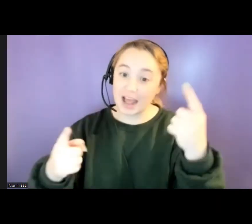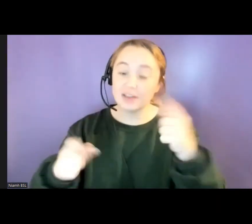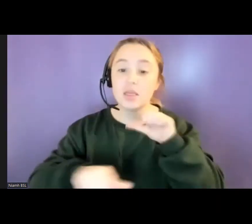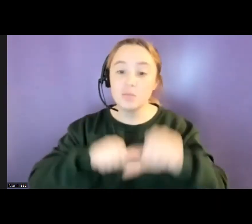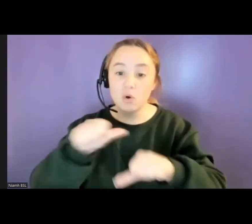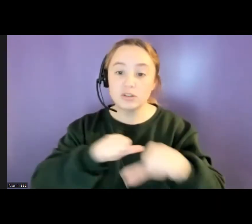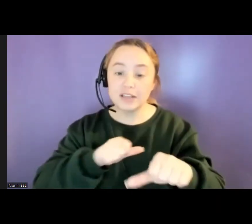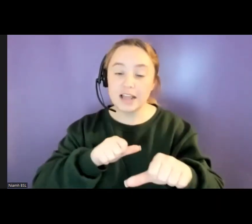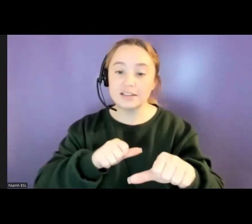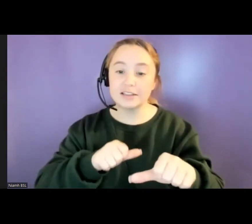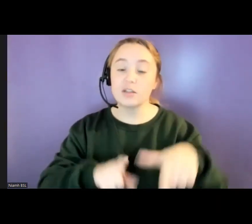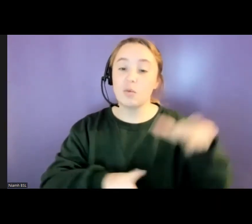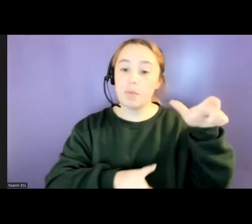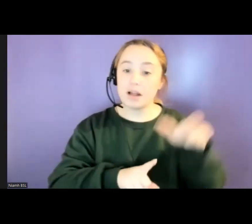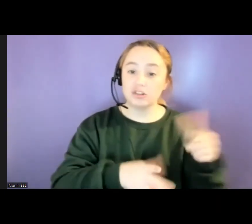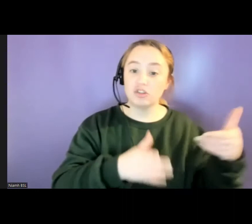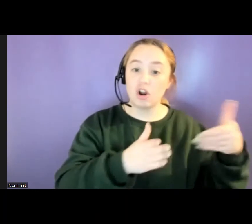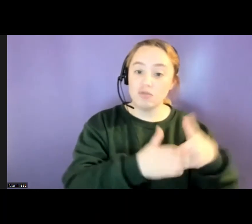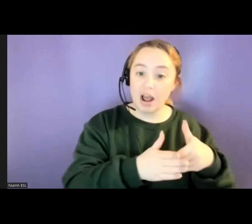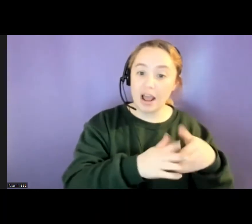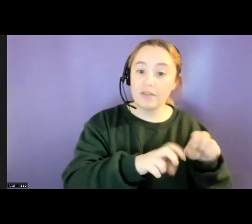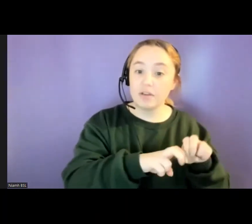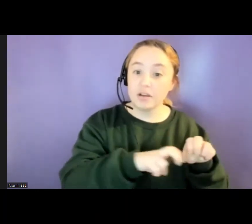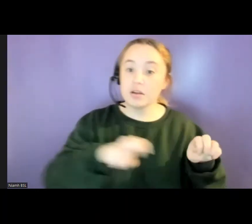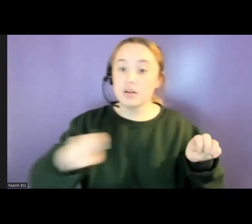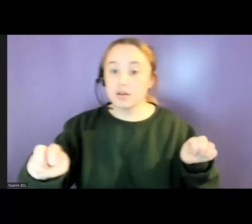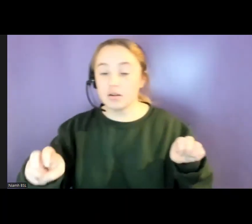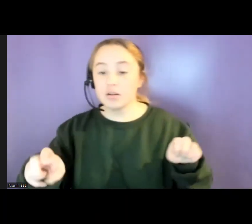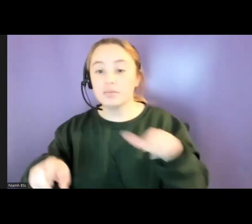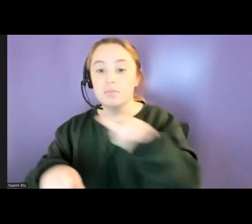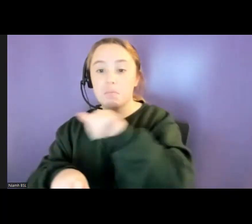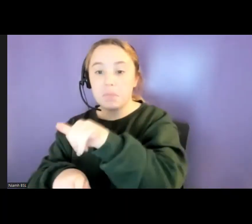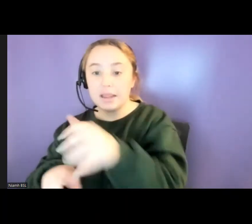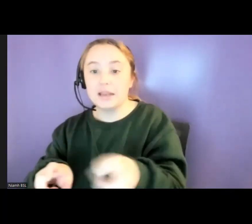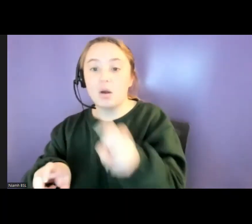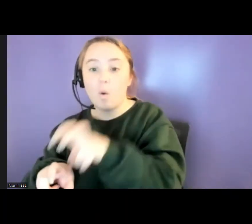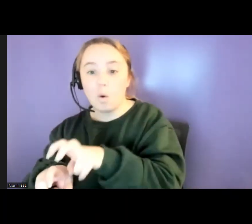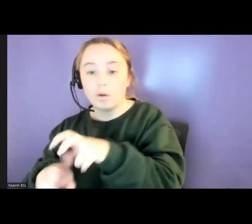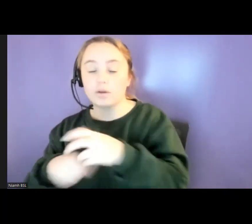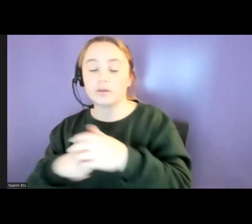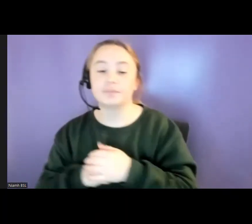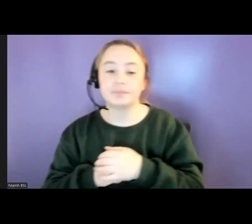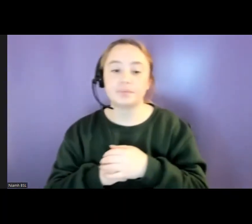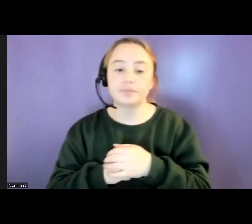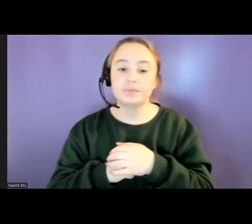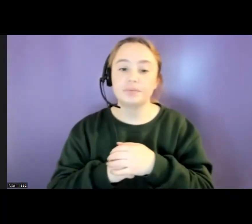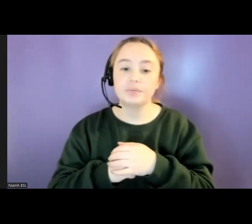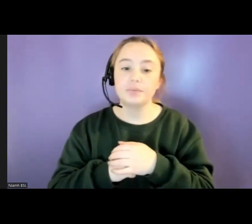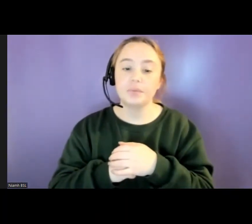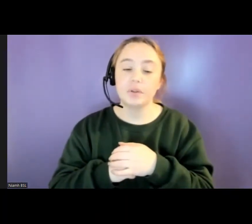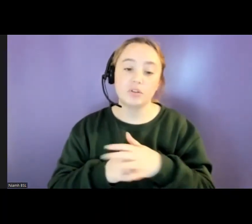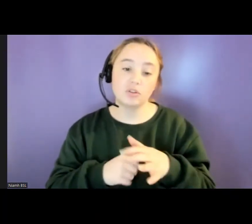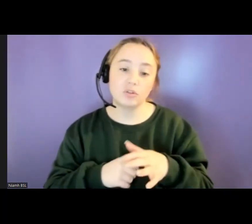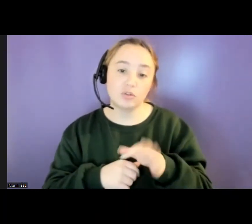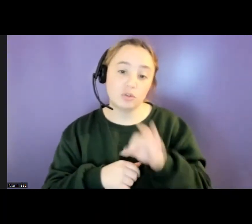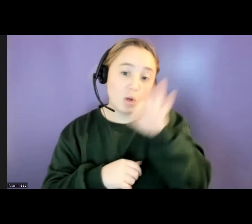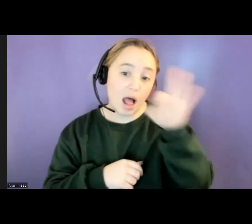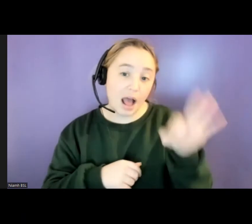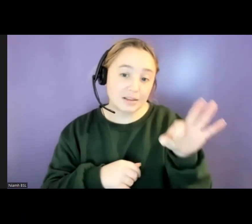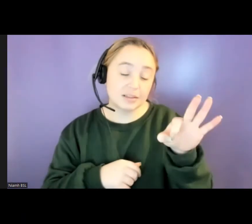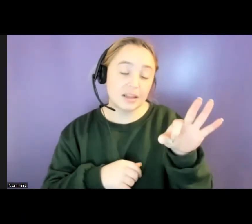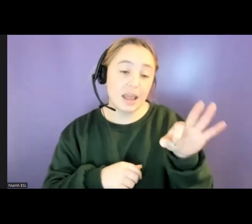through. So that's included going forward, and we will look to them to potentially